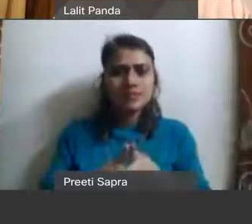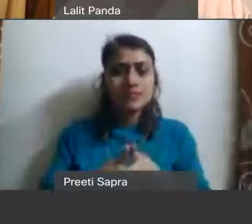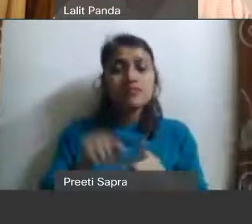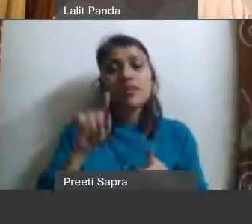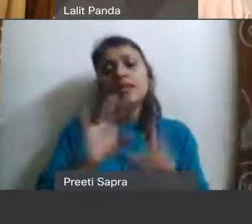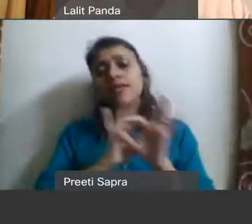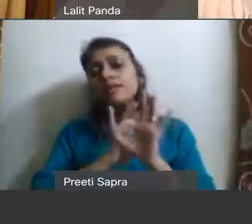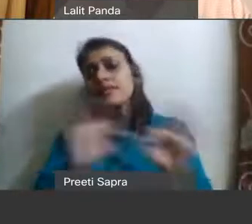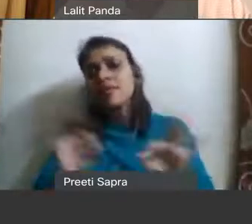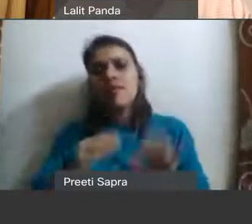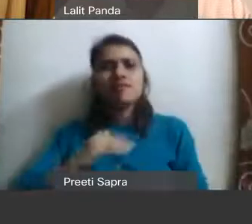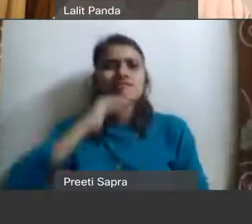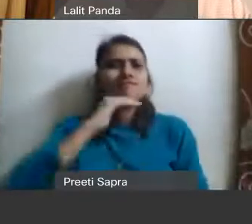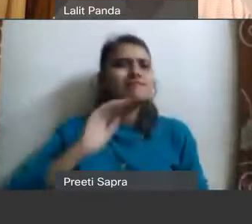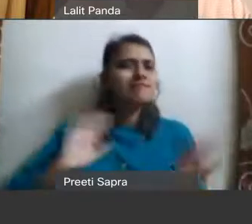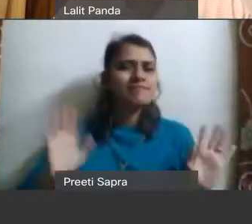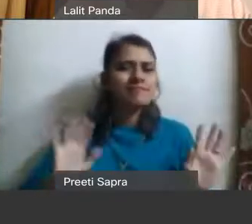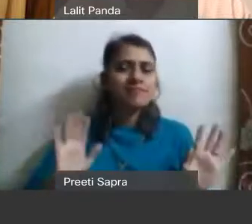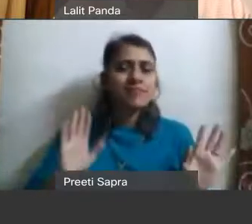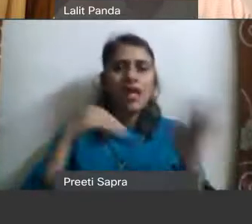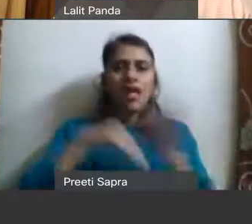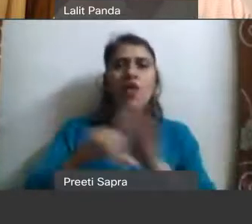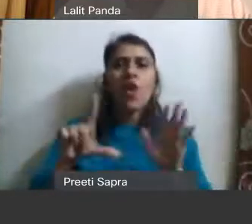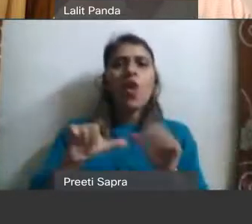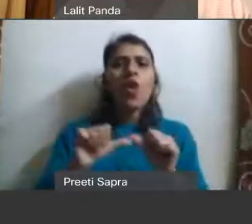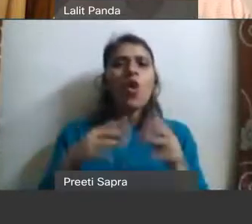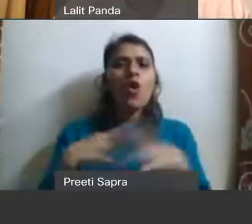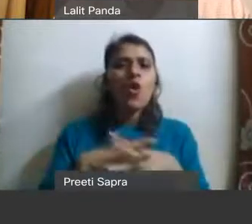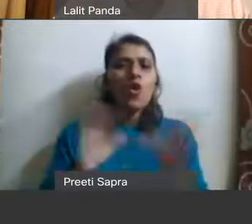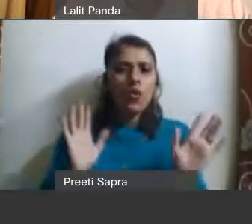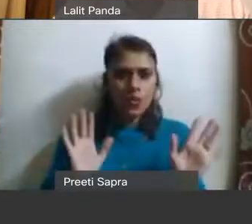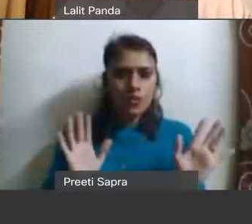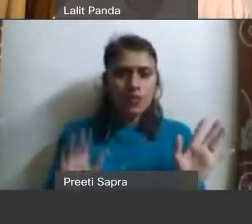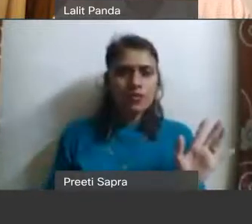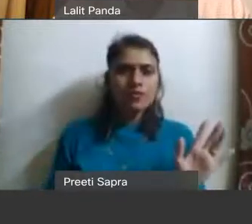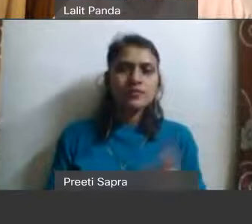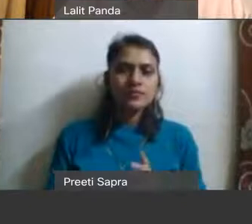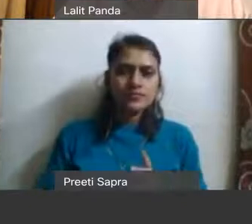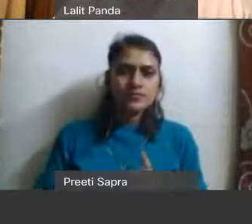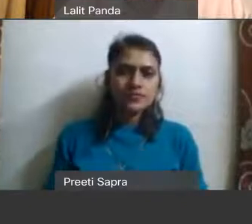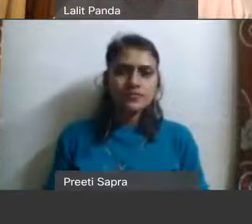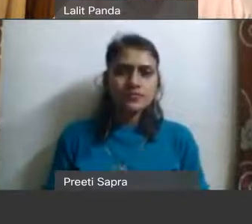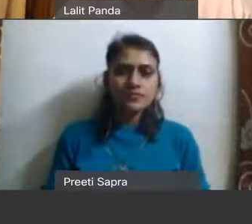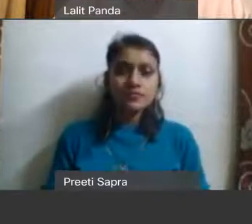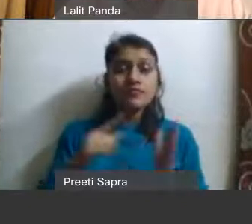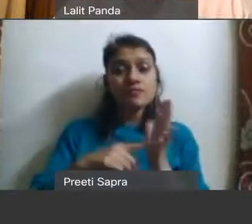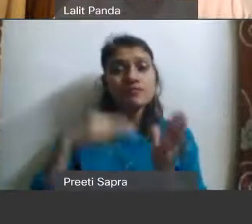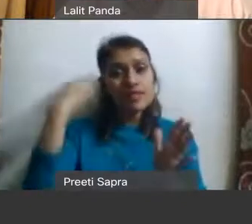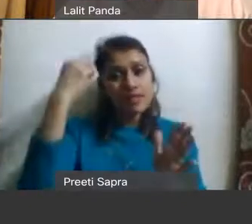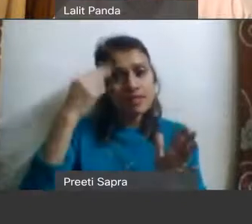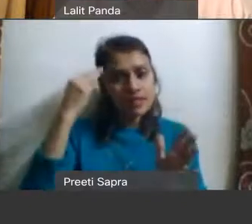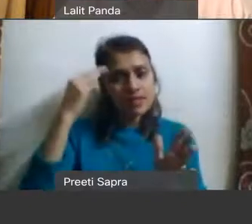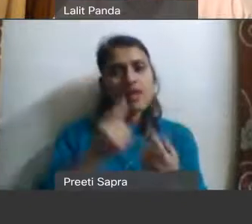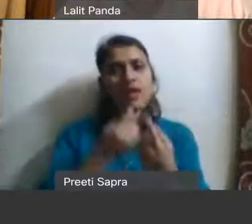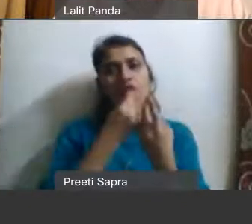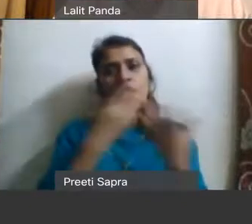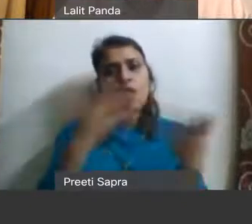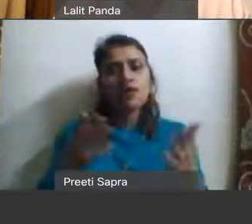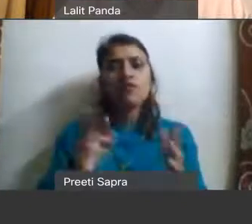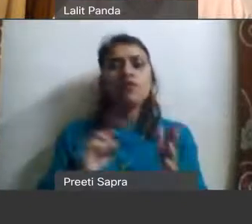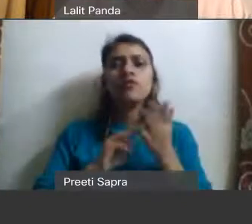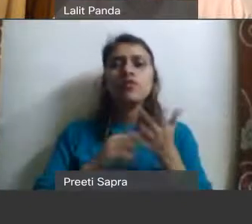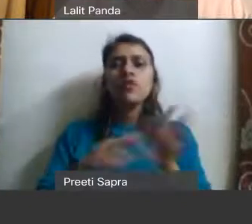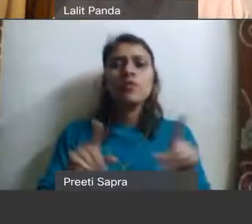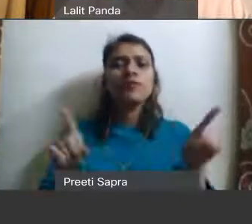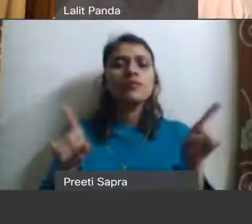simply not good enough under constitutional law, going by the jurisprudence on 14 and 15. This is why a lot of sort of